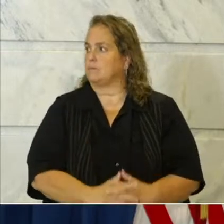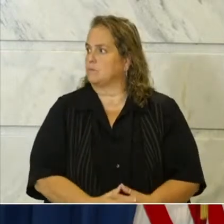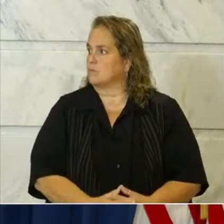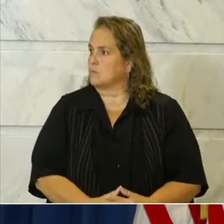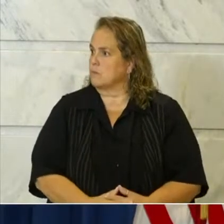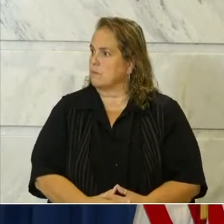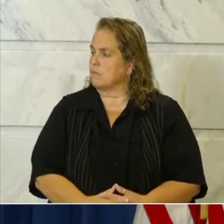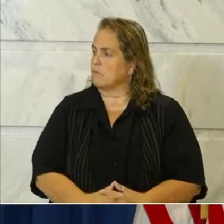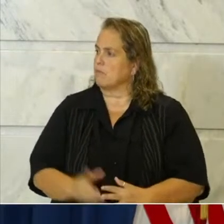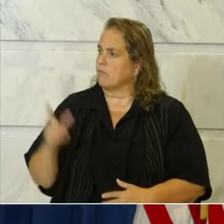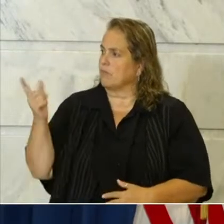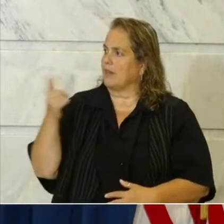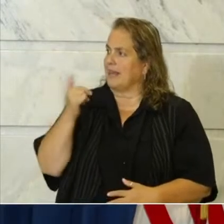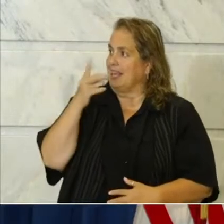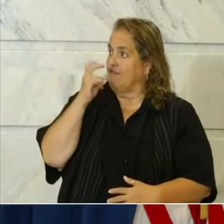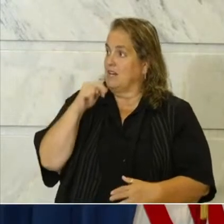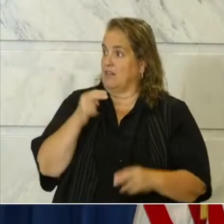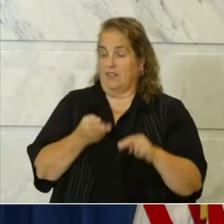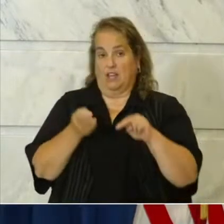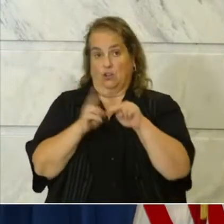Hi, Debbie.